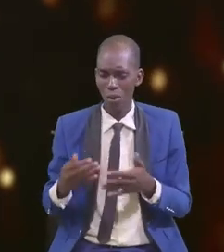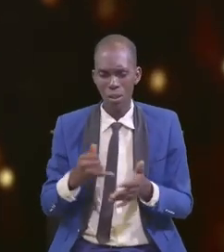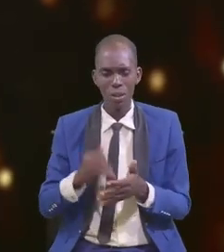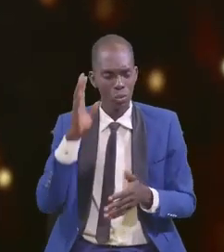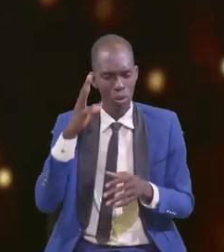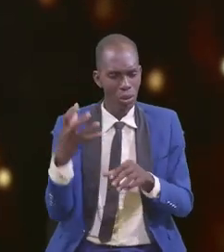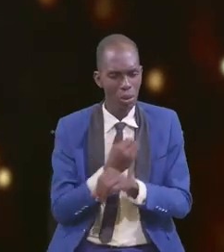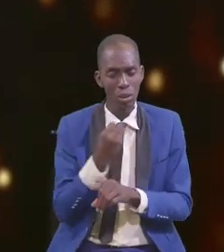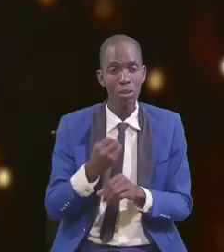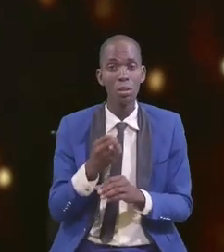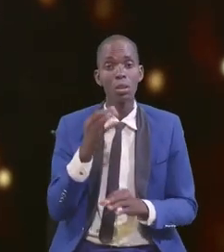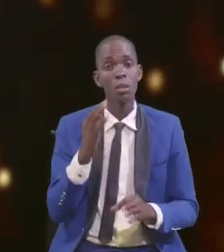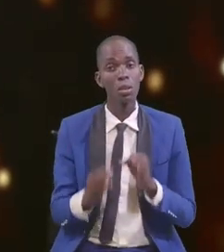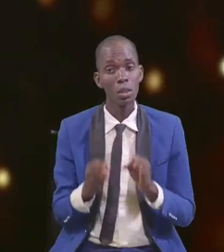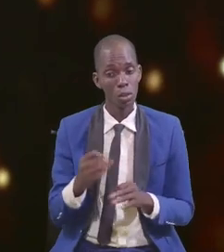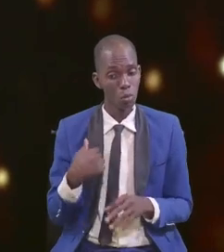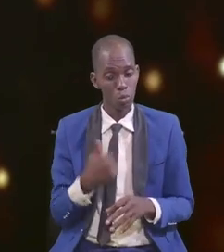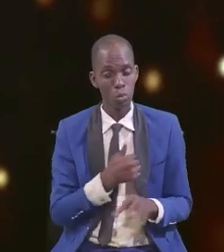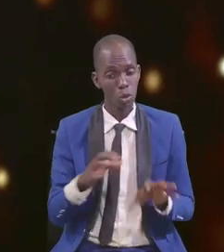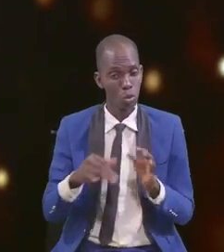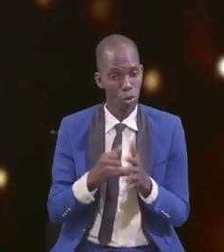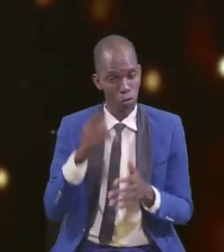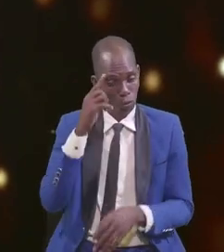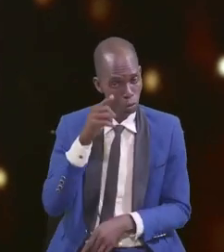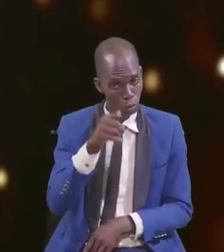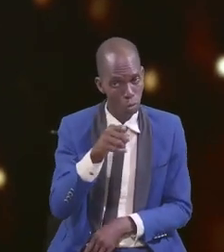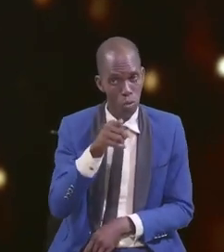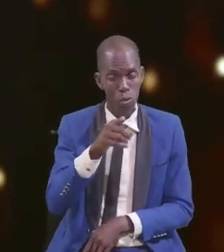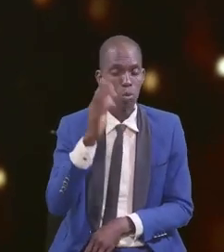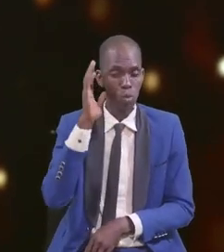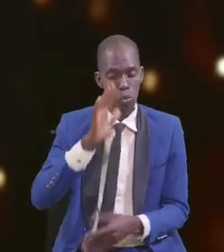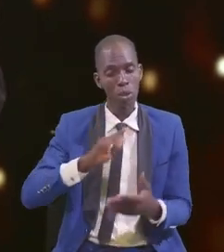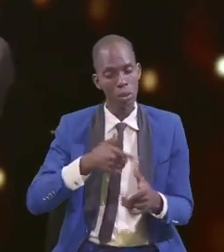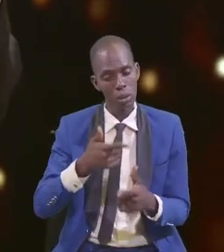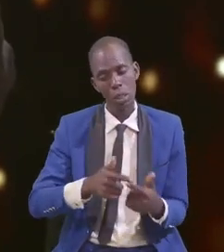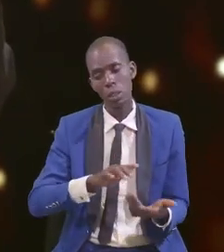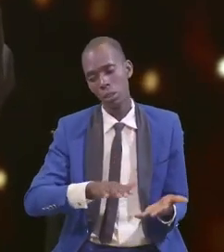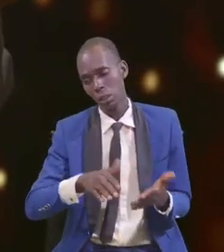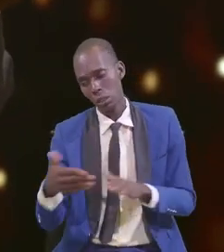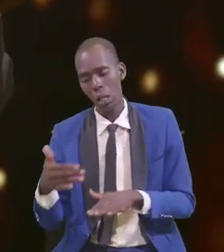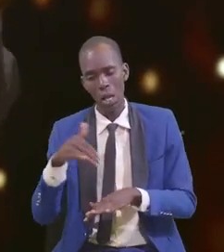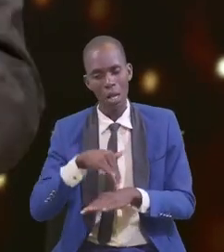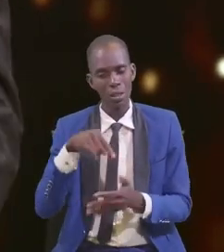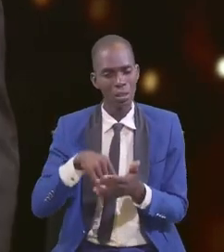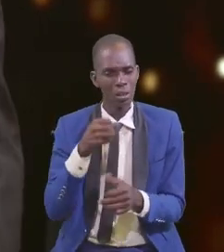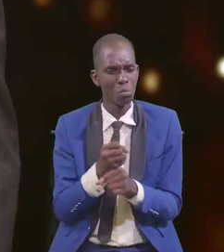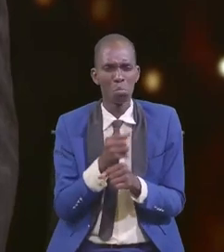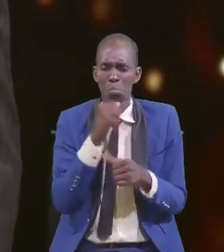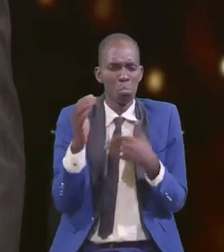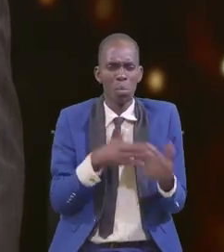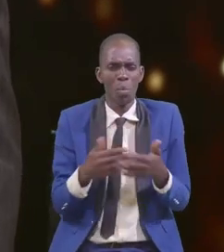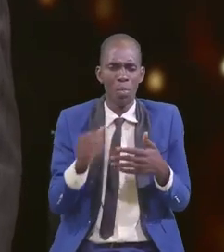we do it for you, you will die at this age. What does that matter? If